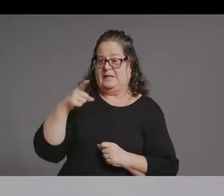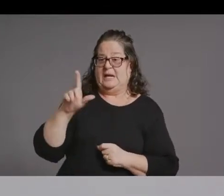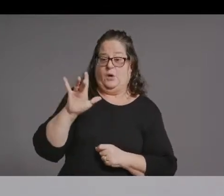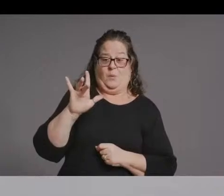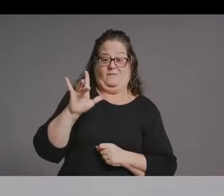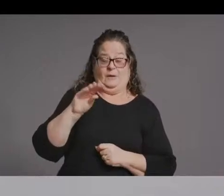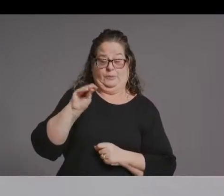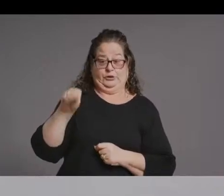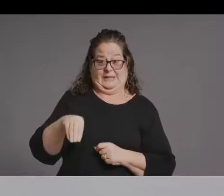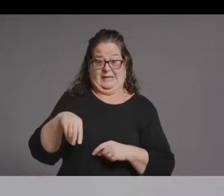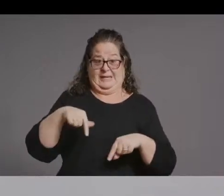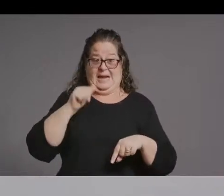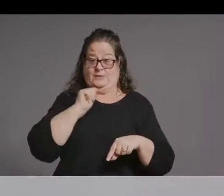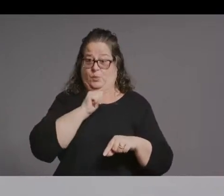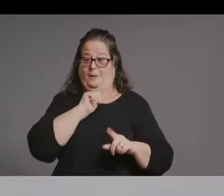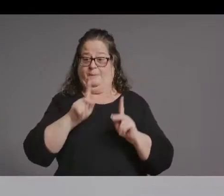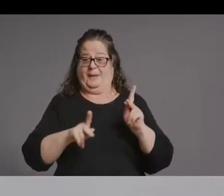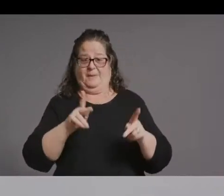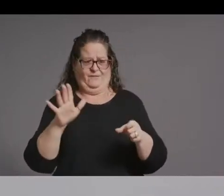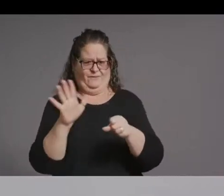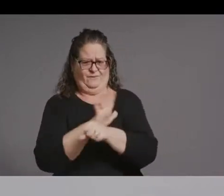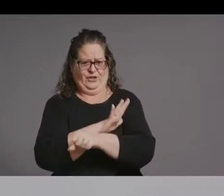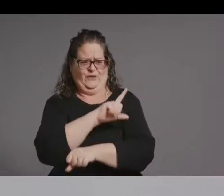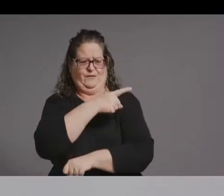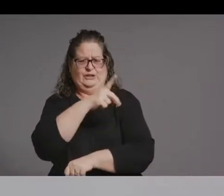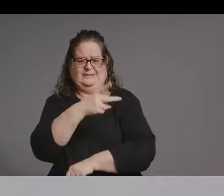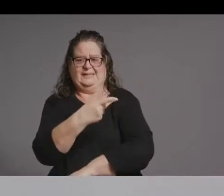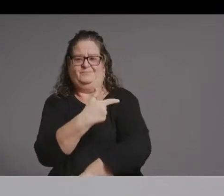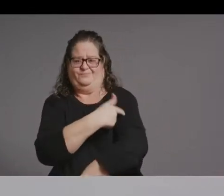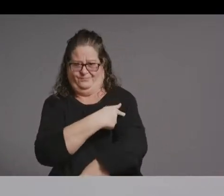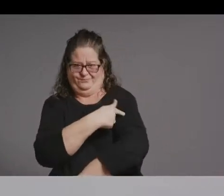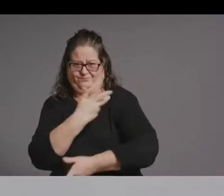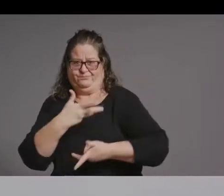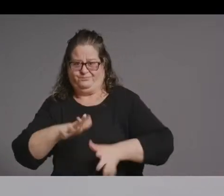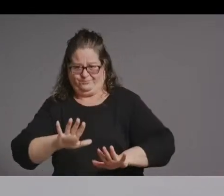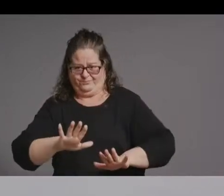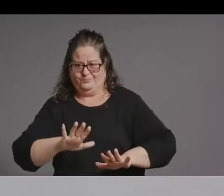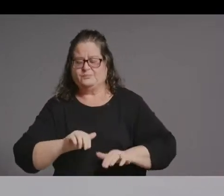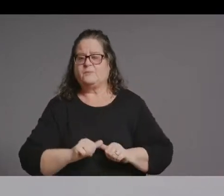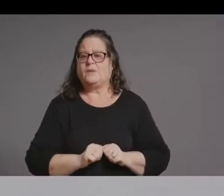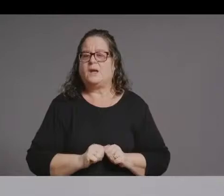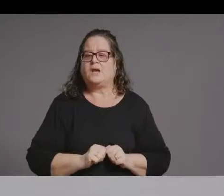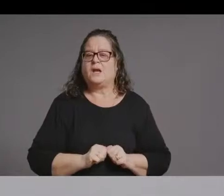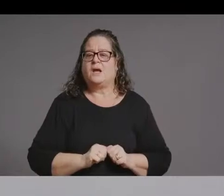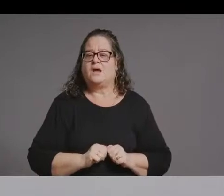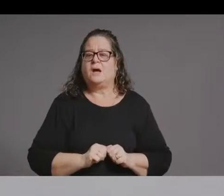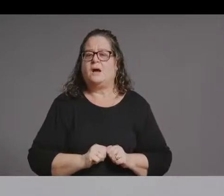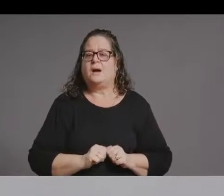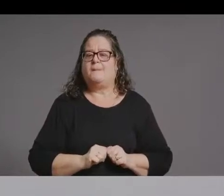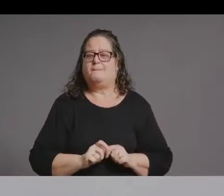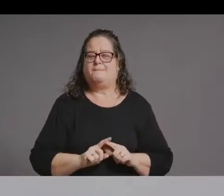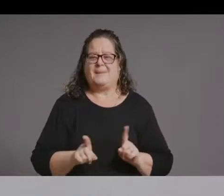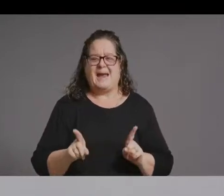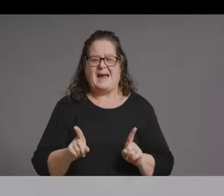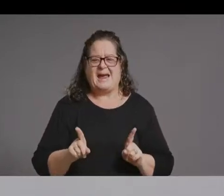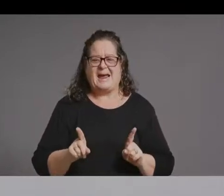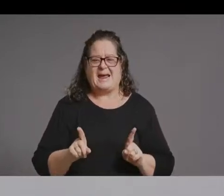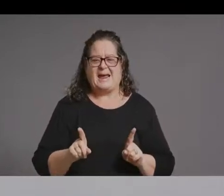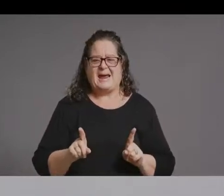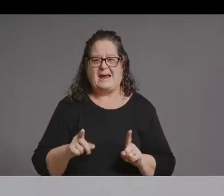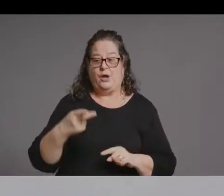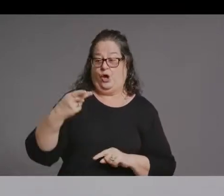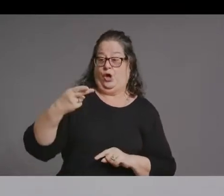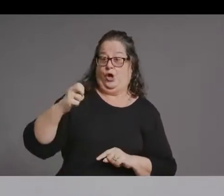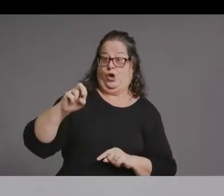right now. We're not even getting close to the point of herd immunity. We are now in the